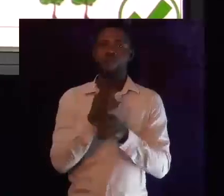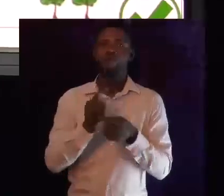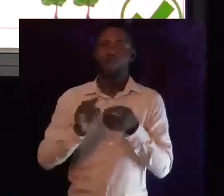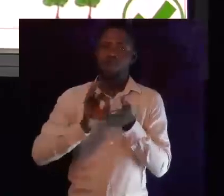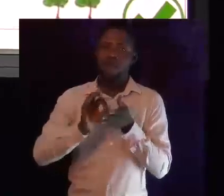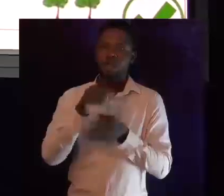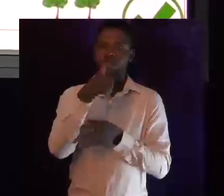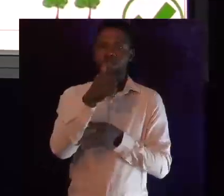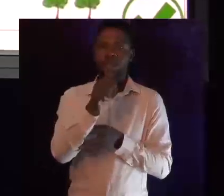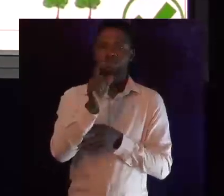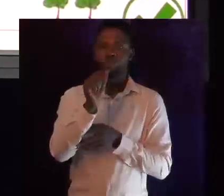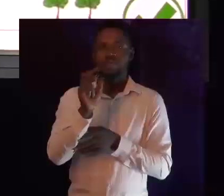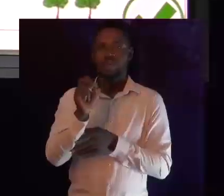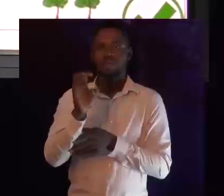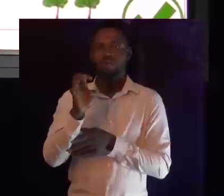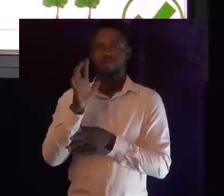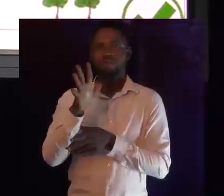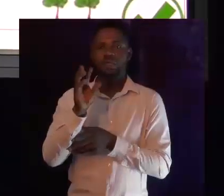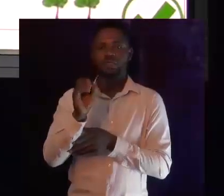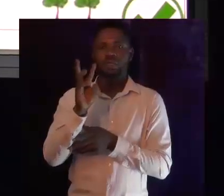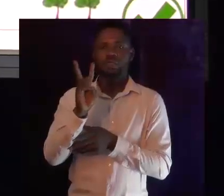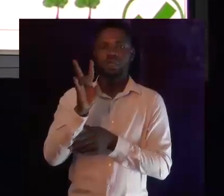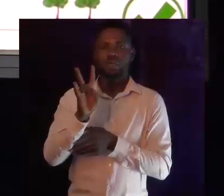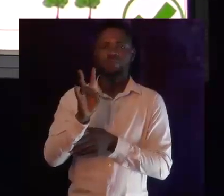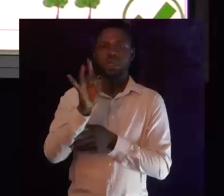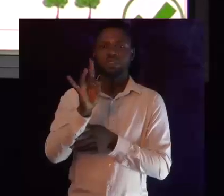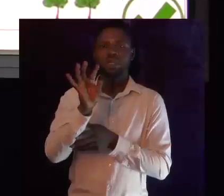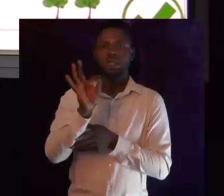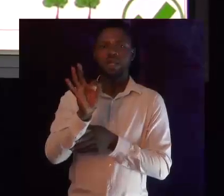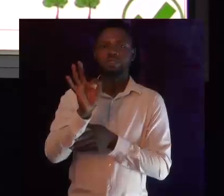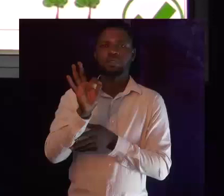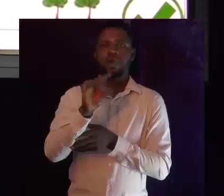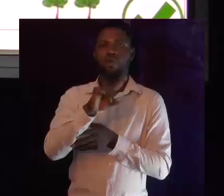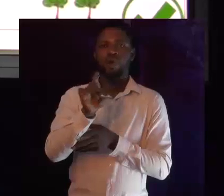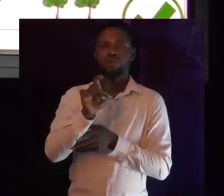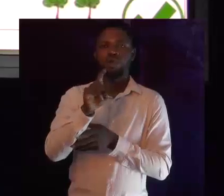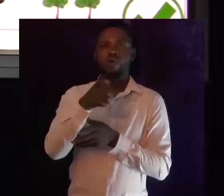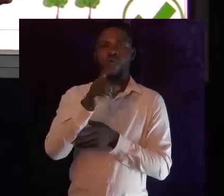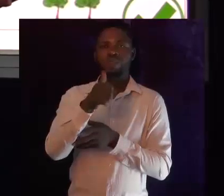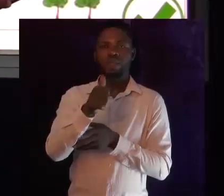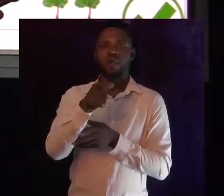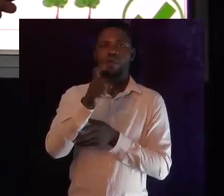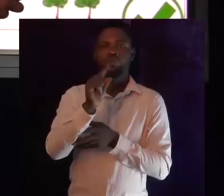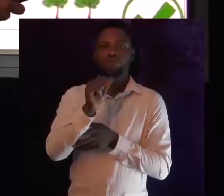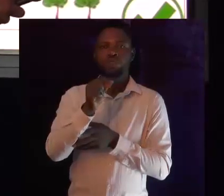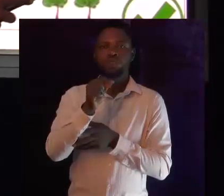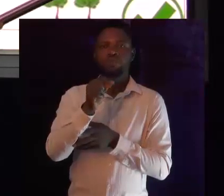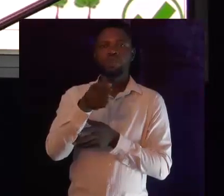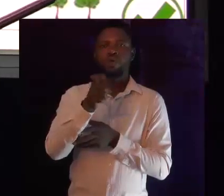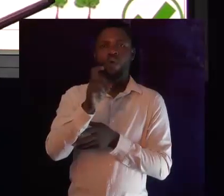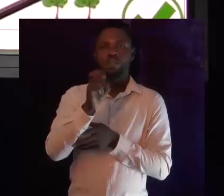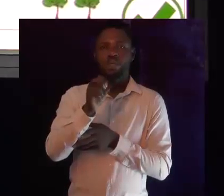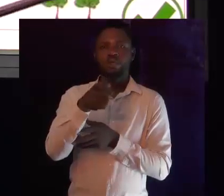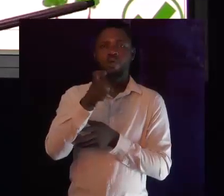to count. 10, 20, 30, 40, 50, 60, 70, 80, 90, 100, 110,